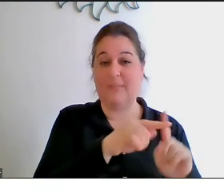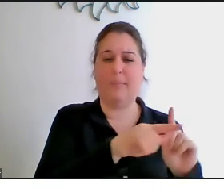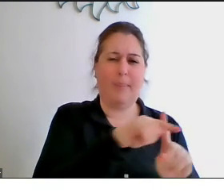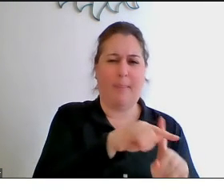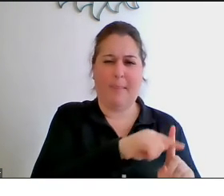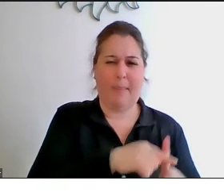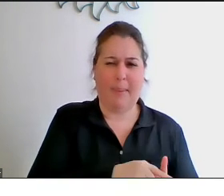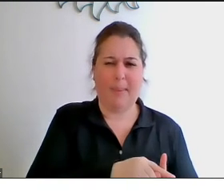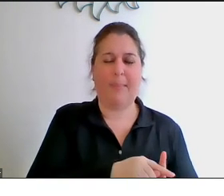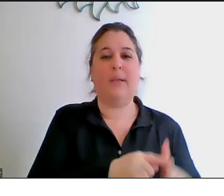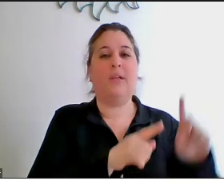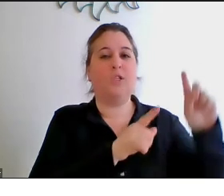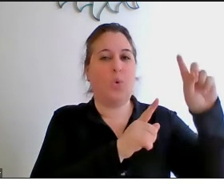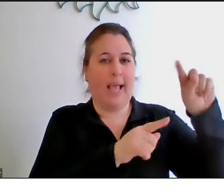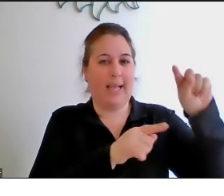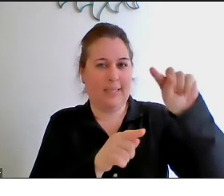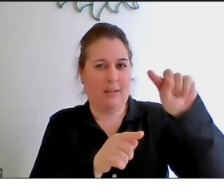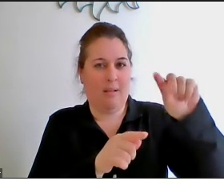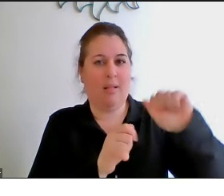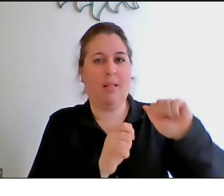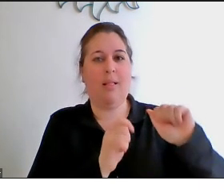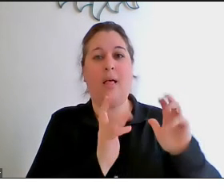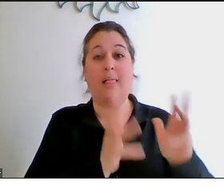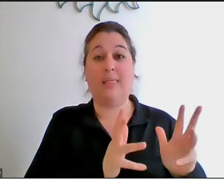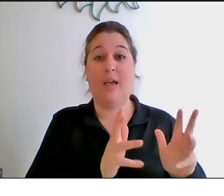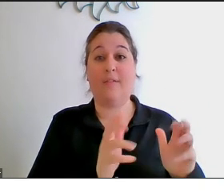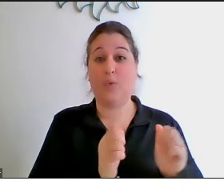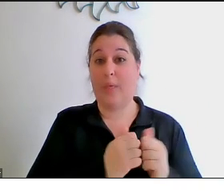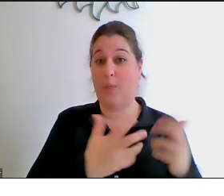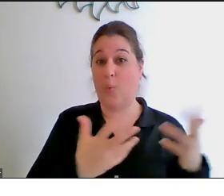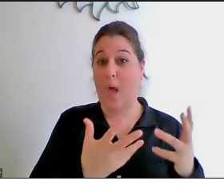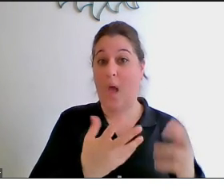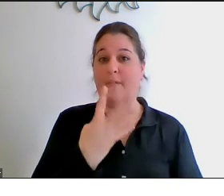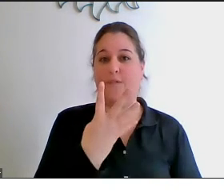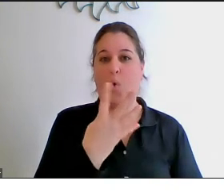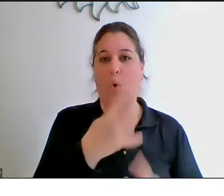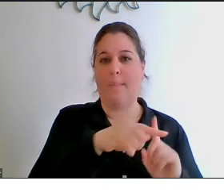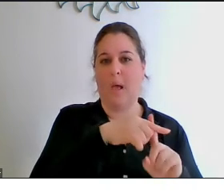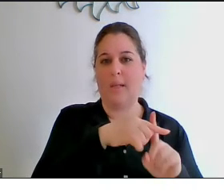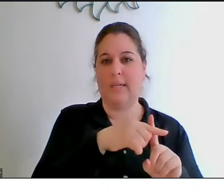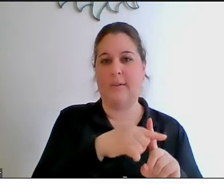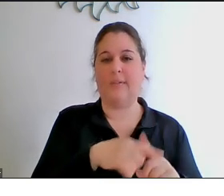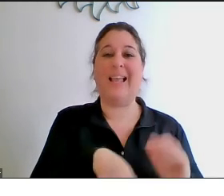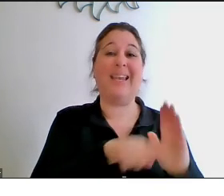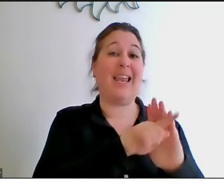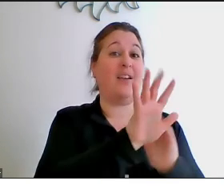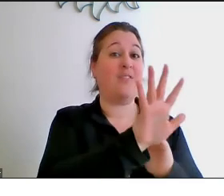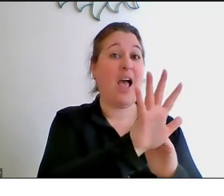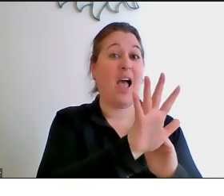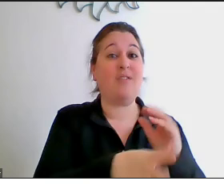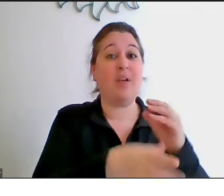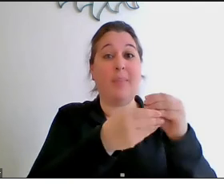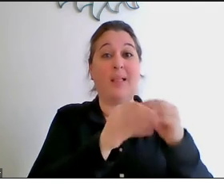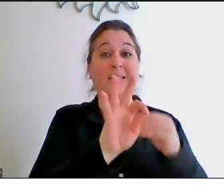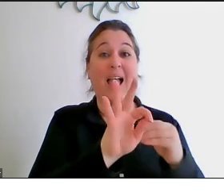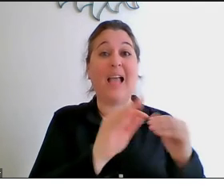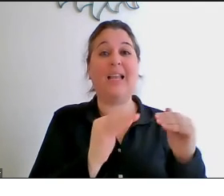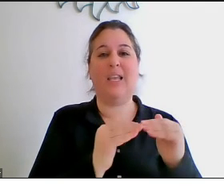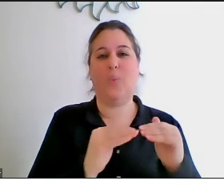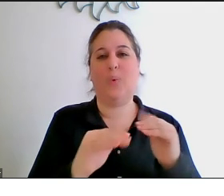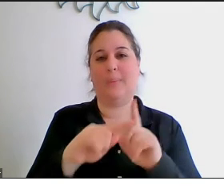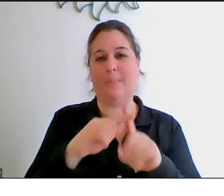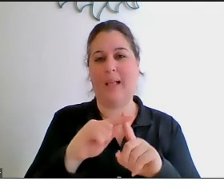9. So cancel, cancel, cancel, cancel, cancel. I'm left with 4 positives. So negative 5 plus